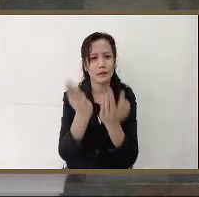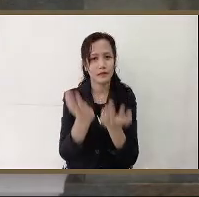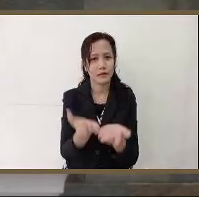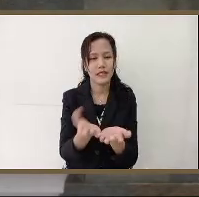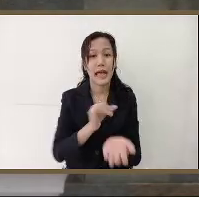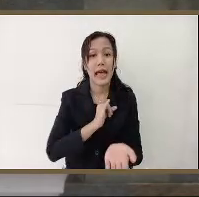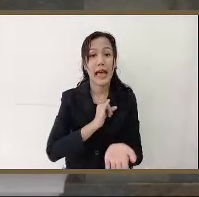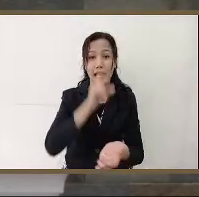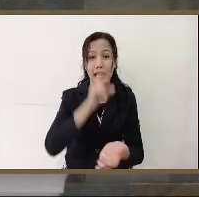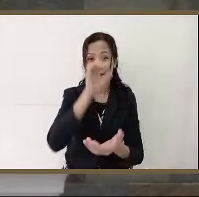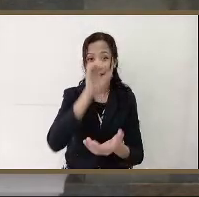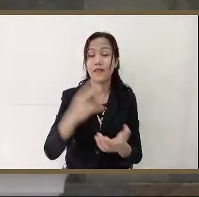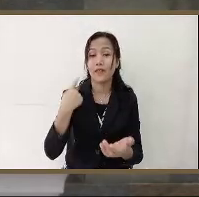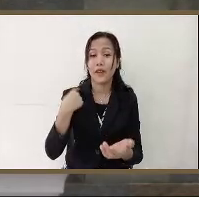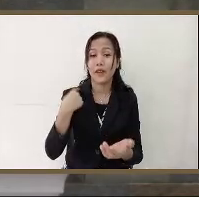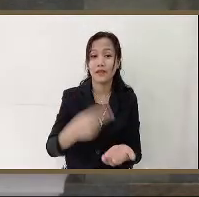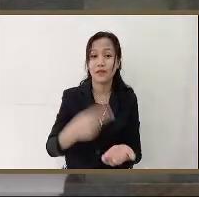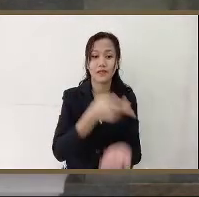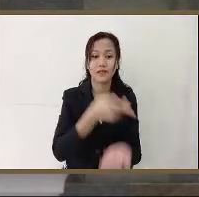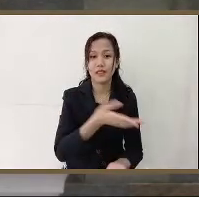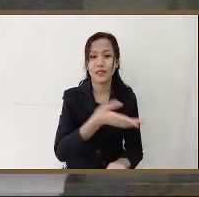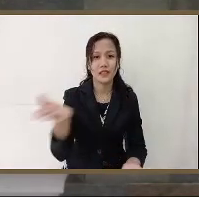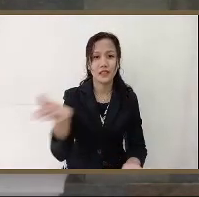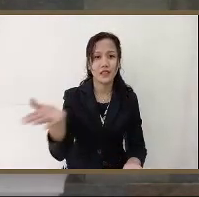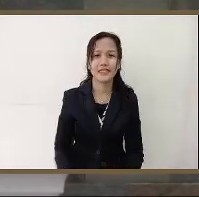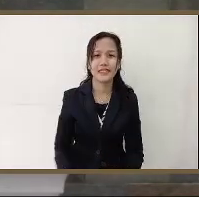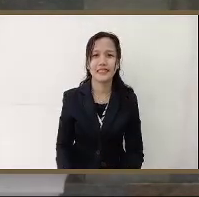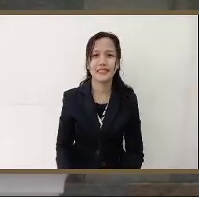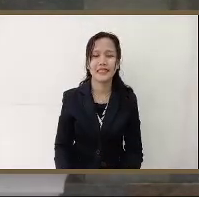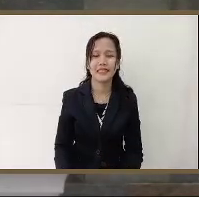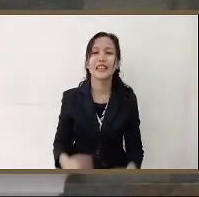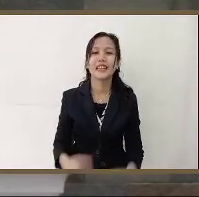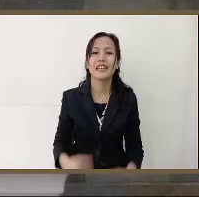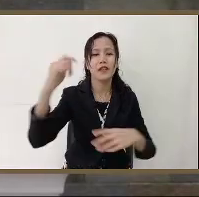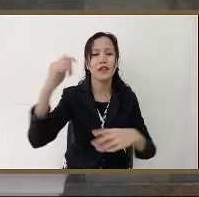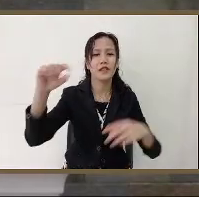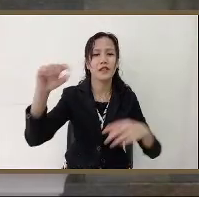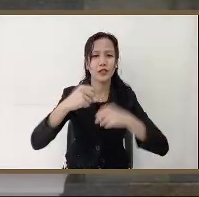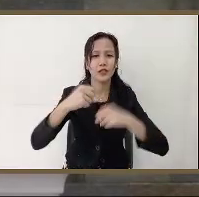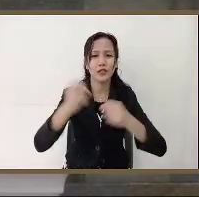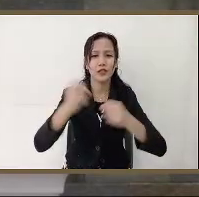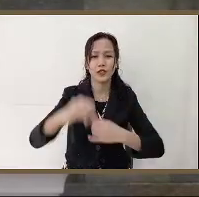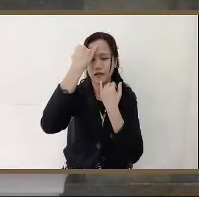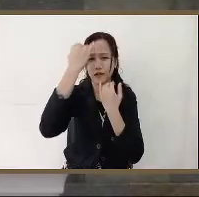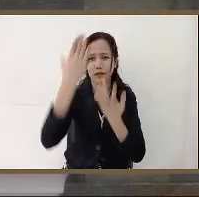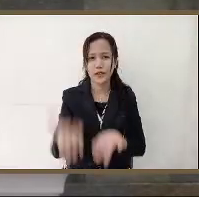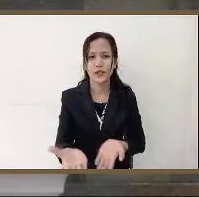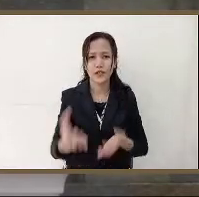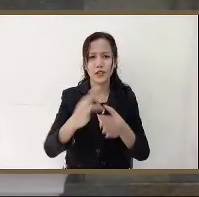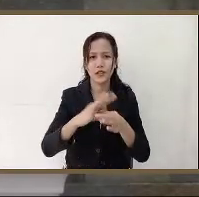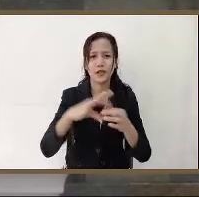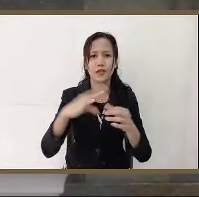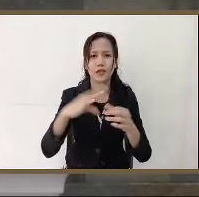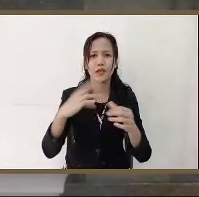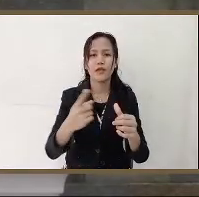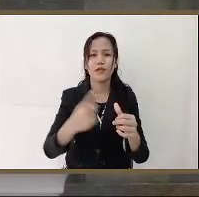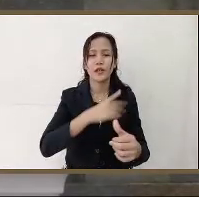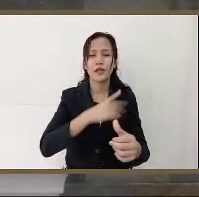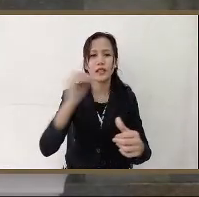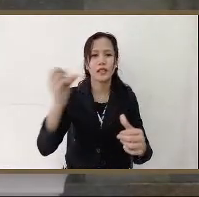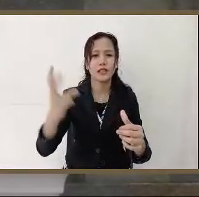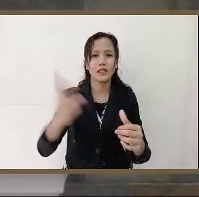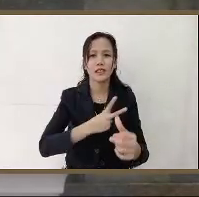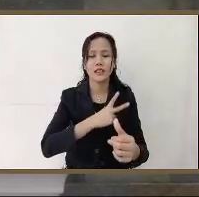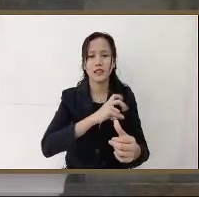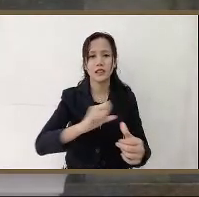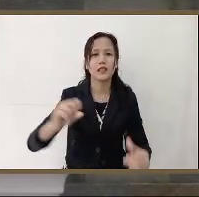meron po ako na itulong sa inyo sa umagang ito through the summarized details of this book, 1 and 2 Samuel.